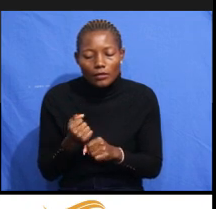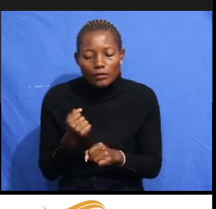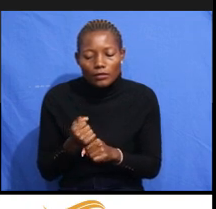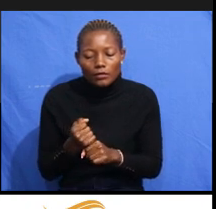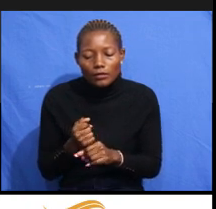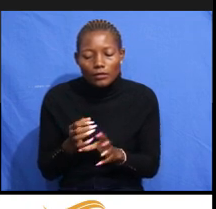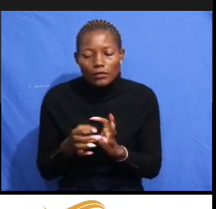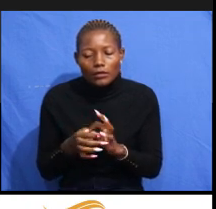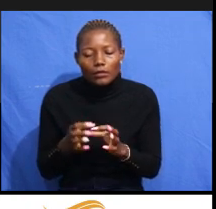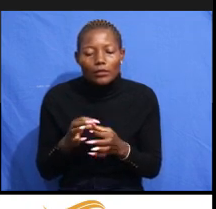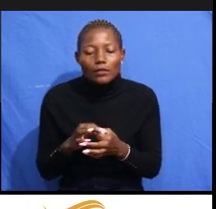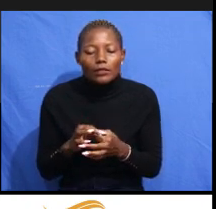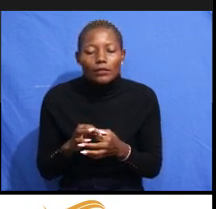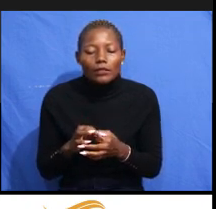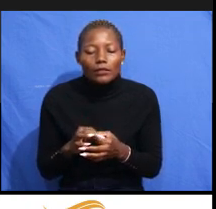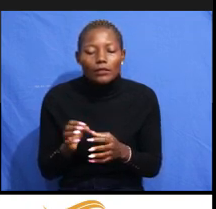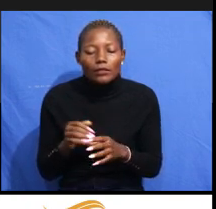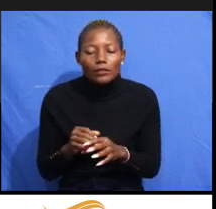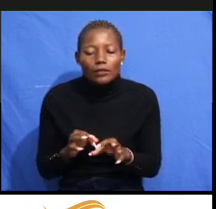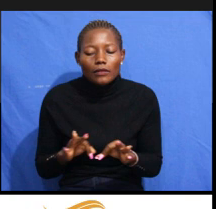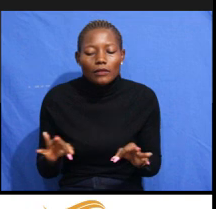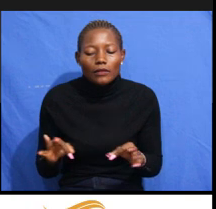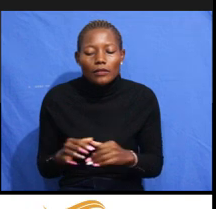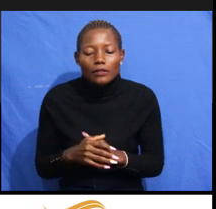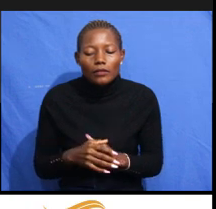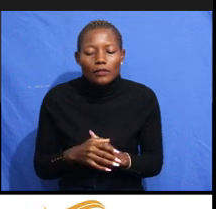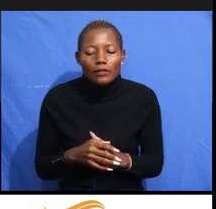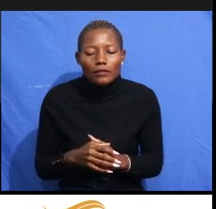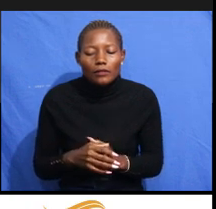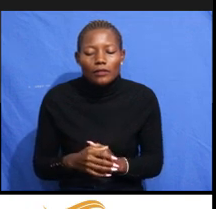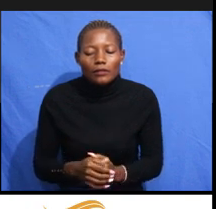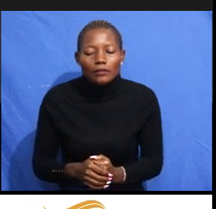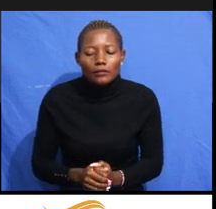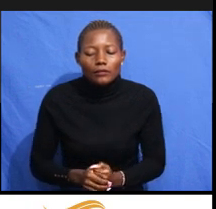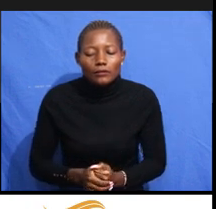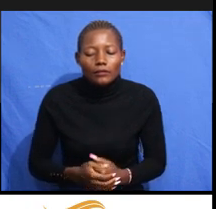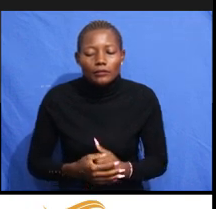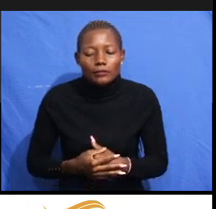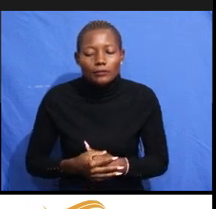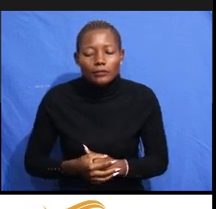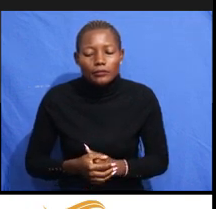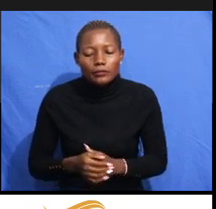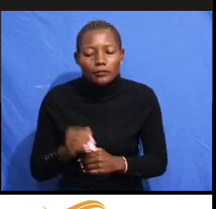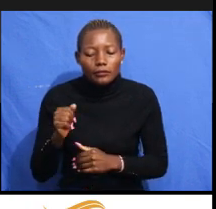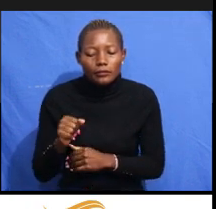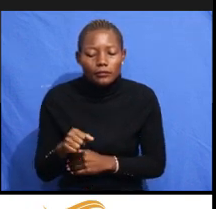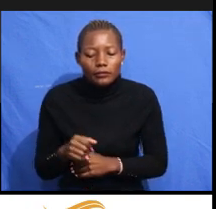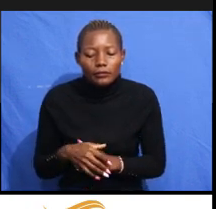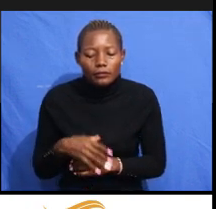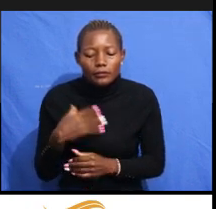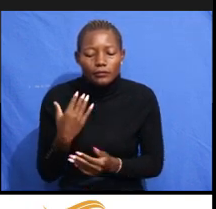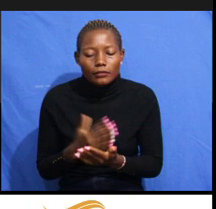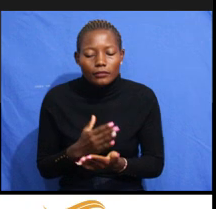coach? Just wanted to find out that balance and understanding. Thank you. Yeah. What you have asked, in fact,